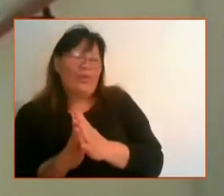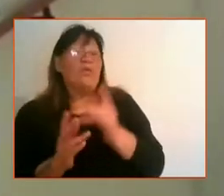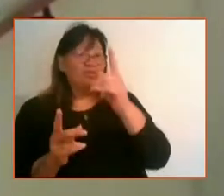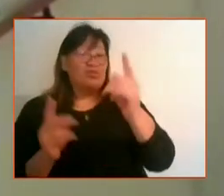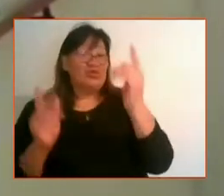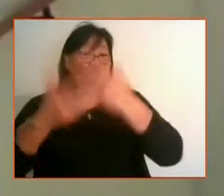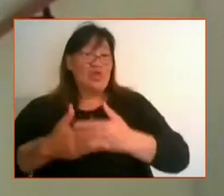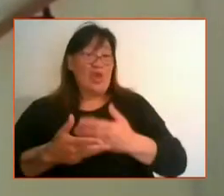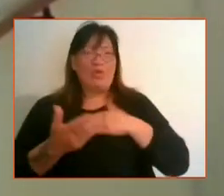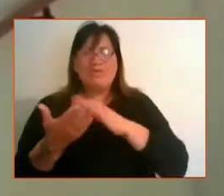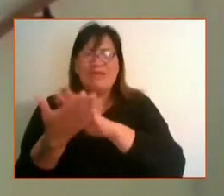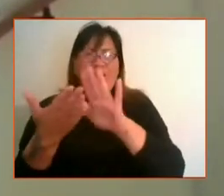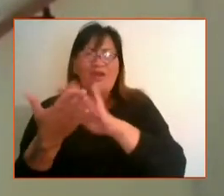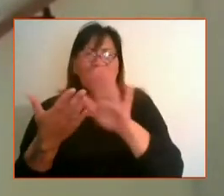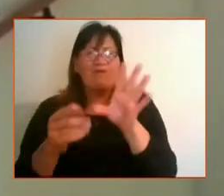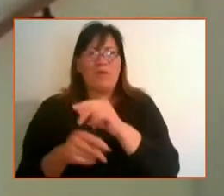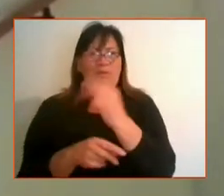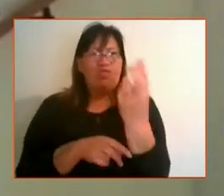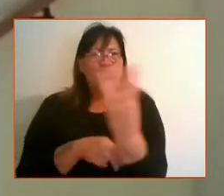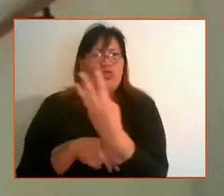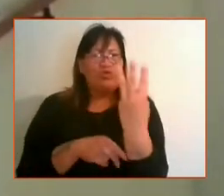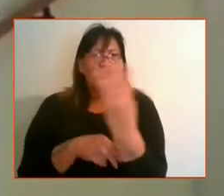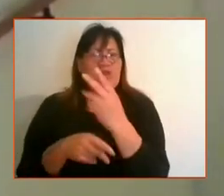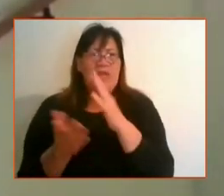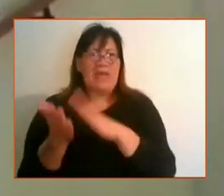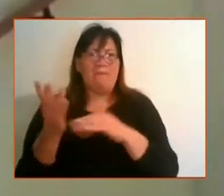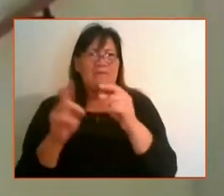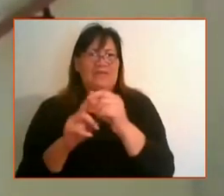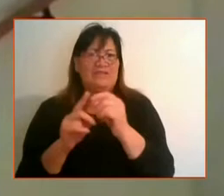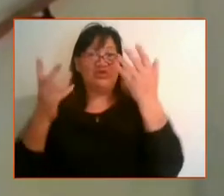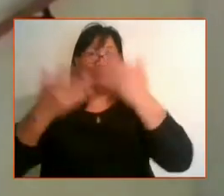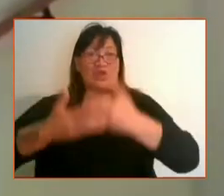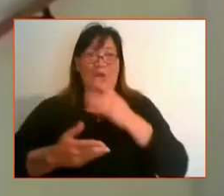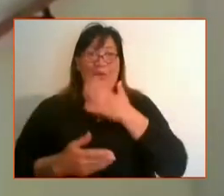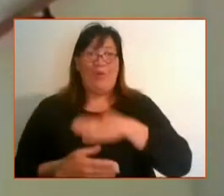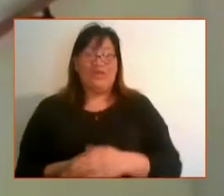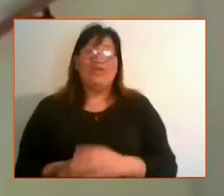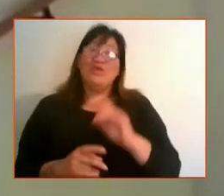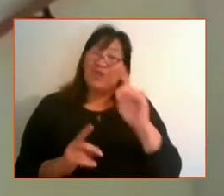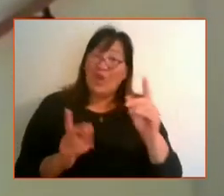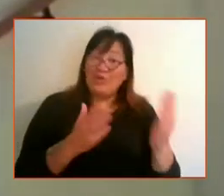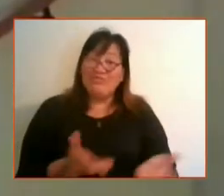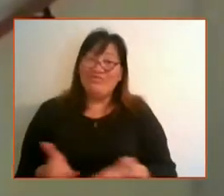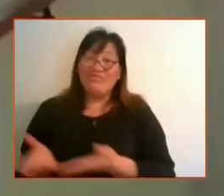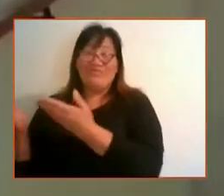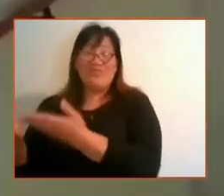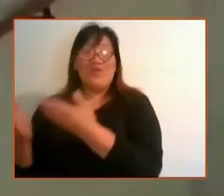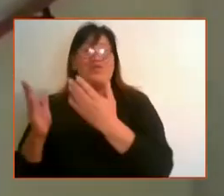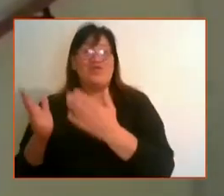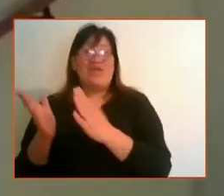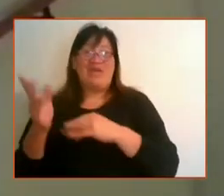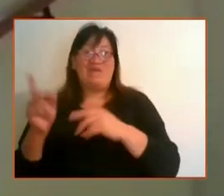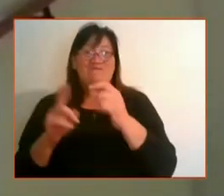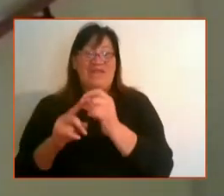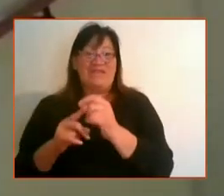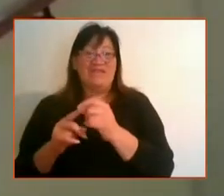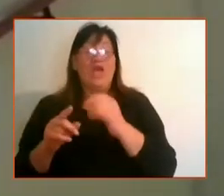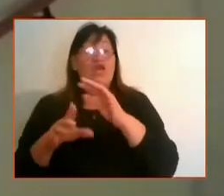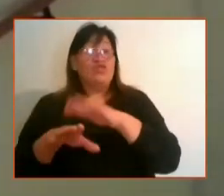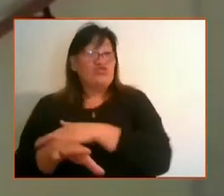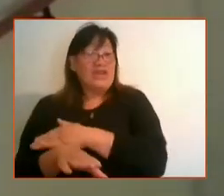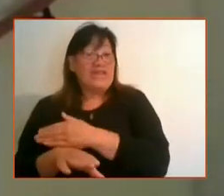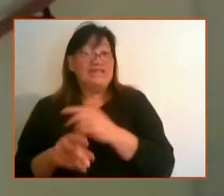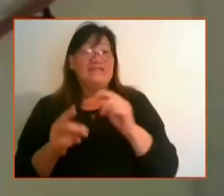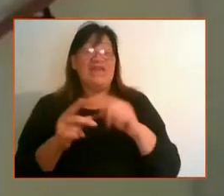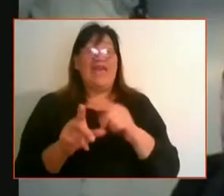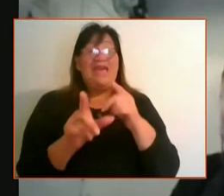some clarity on and some vision from our politicians tonight. So let's go to our politicians, the Greens' Chlöe Swarbrick, Nationals'